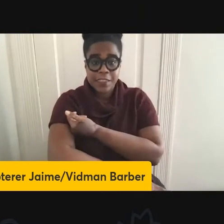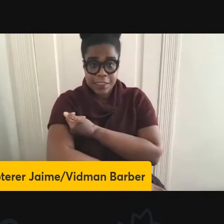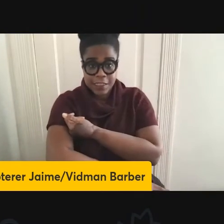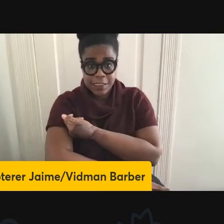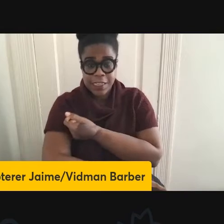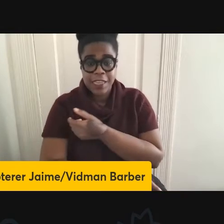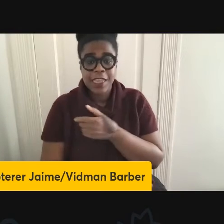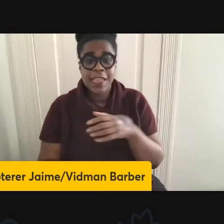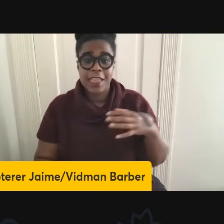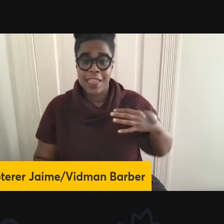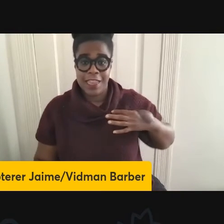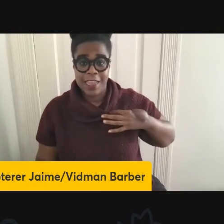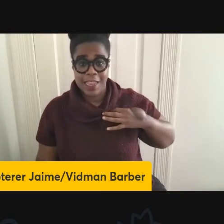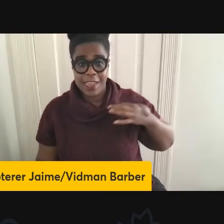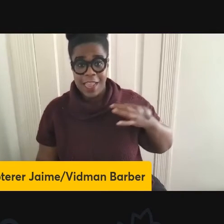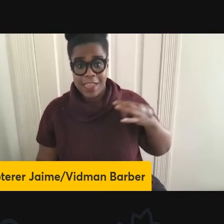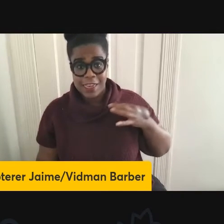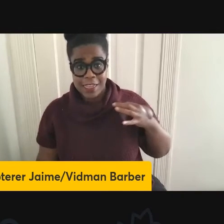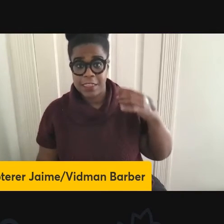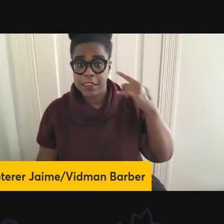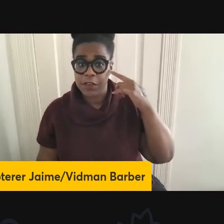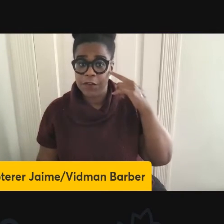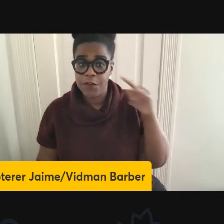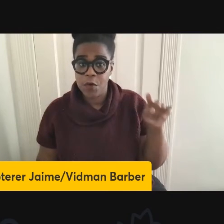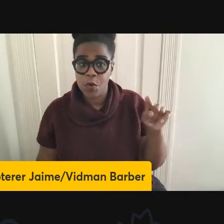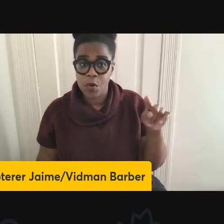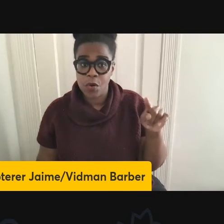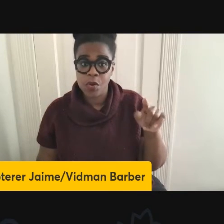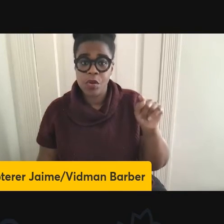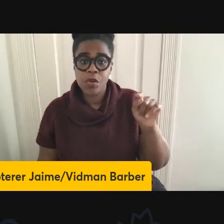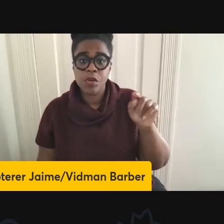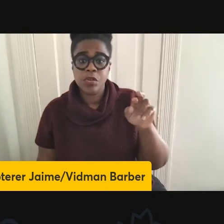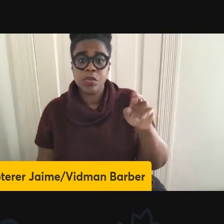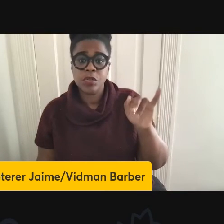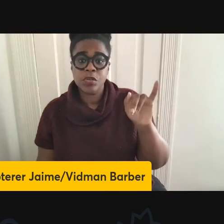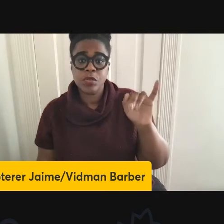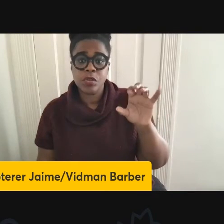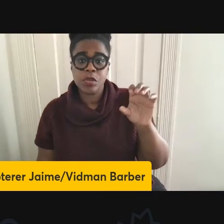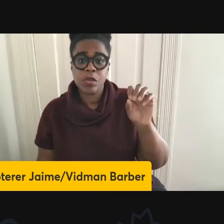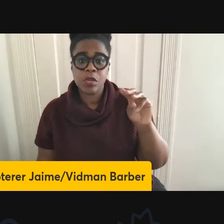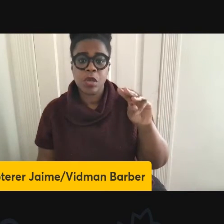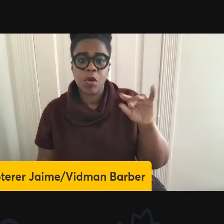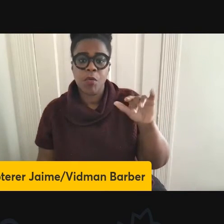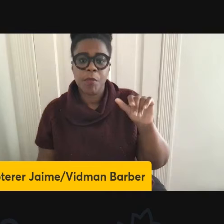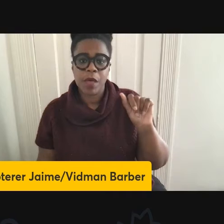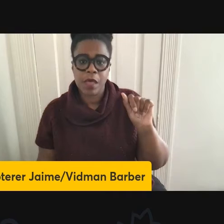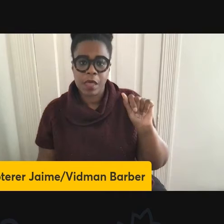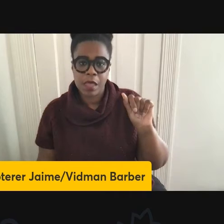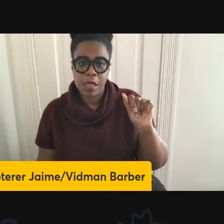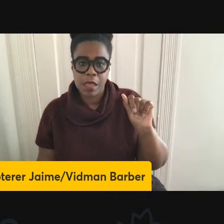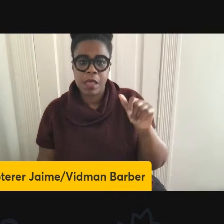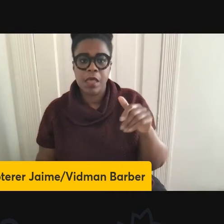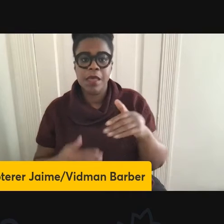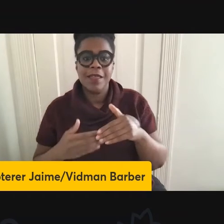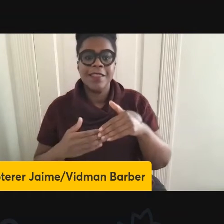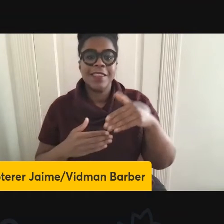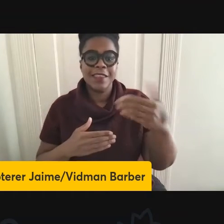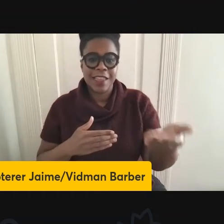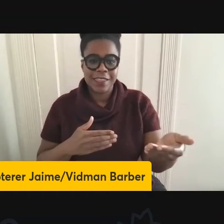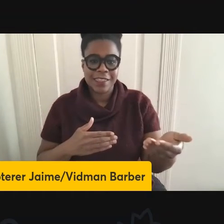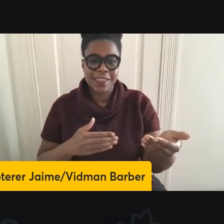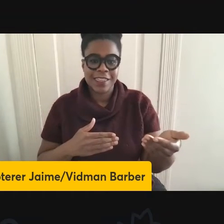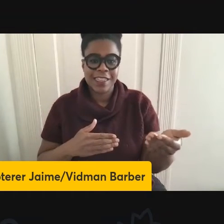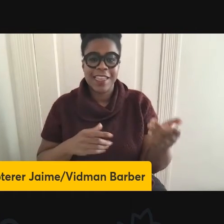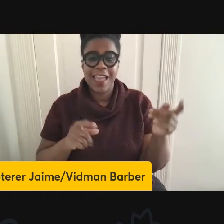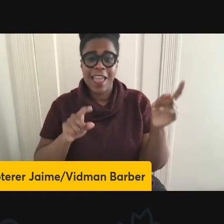vaccine candidates for trachoma there. And then from there, I went to, came to